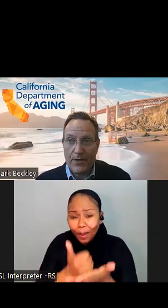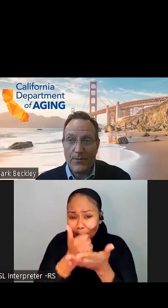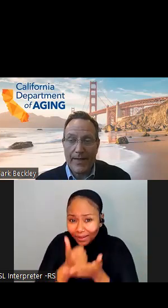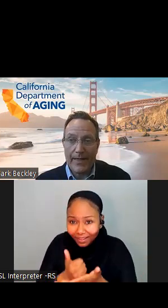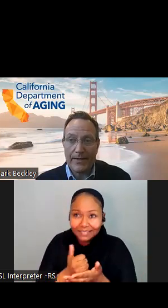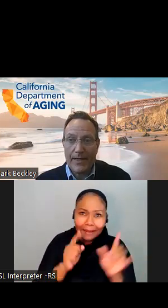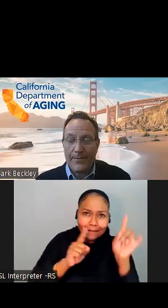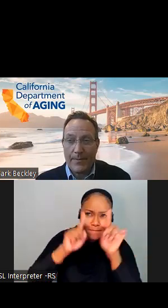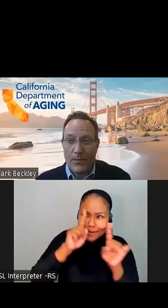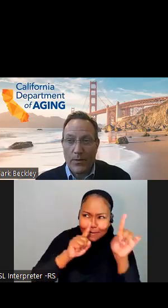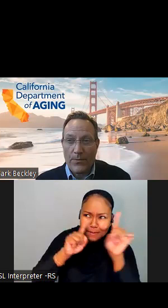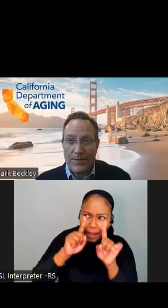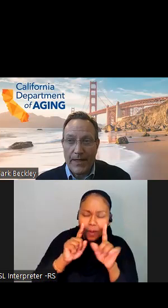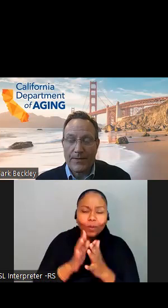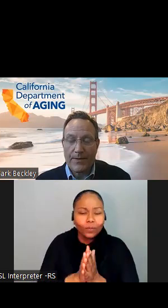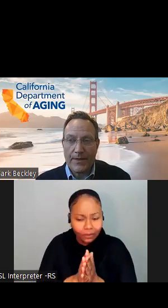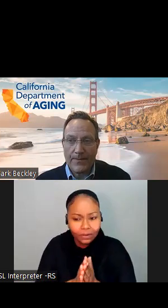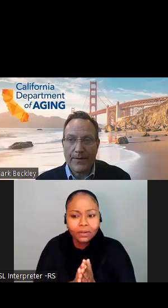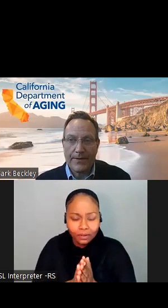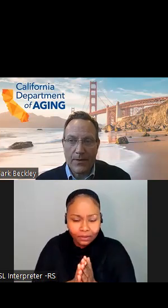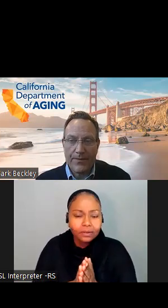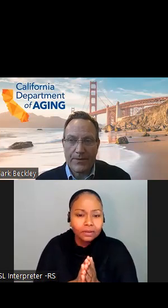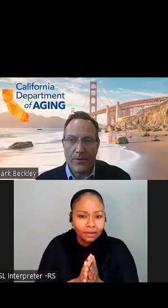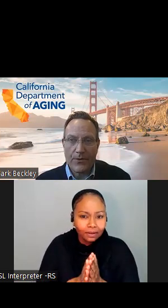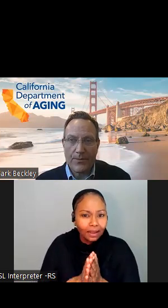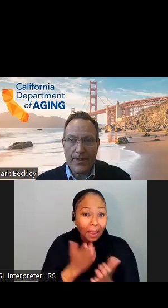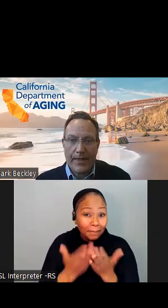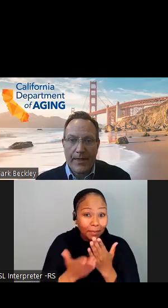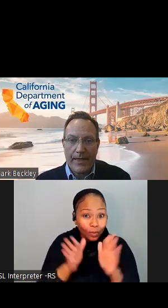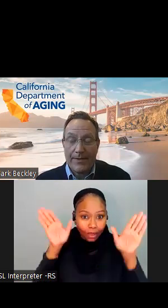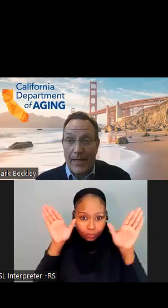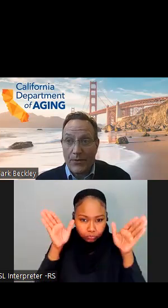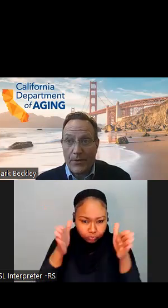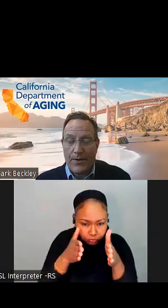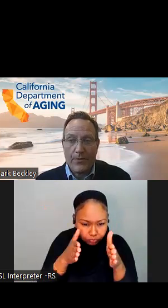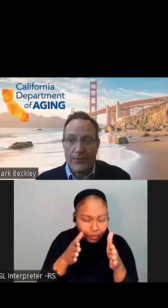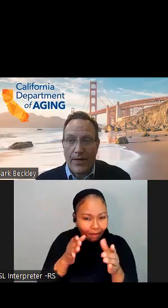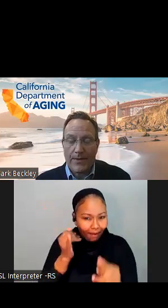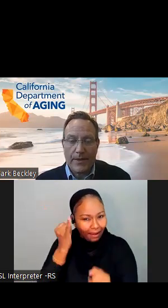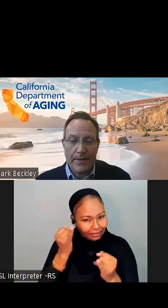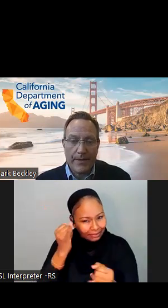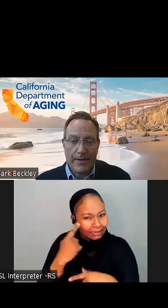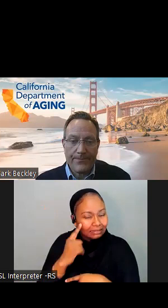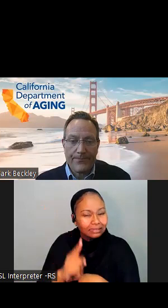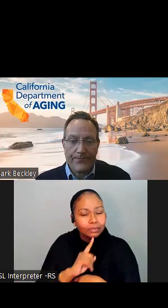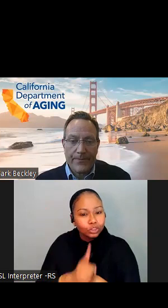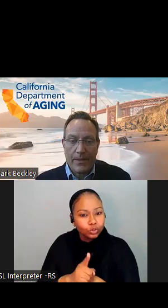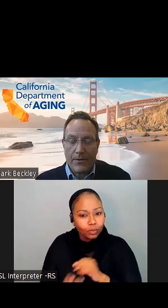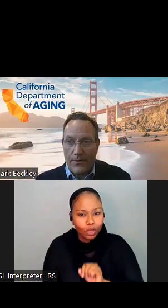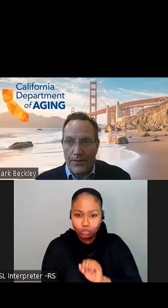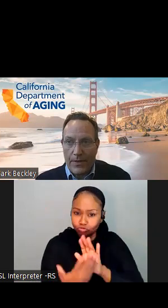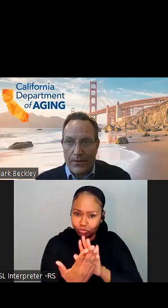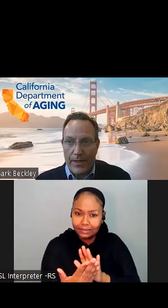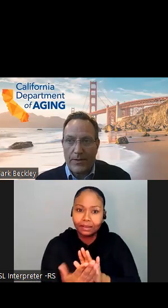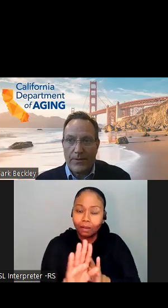the scope and maybe more precisely define the scope of this work group to make sure that we're addressing you